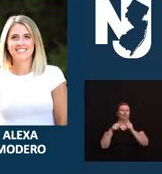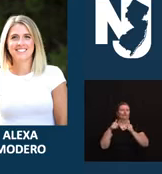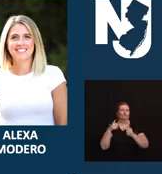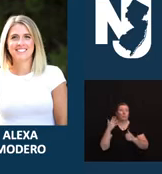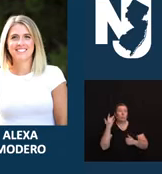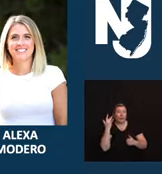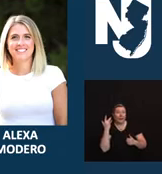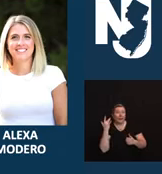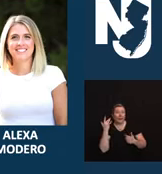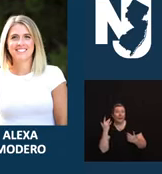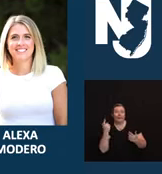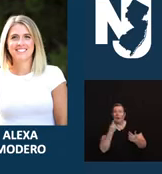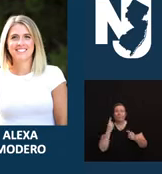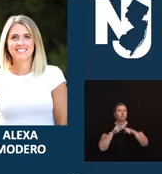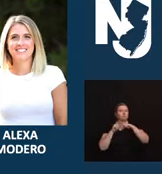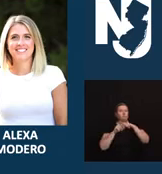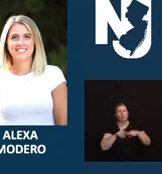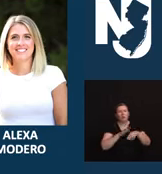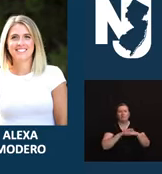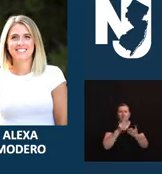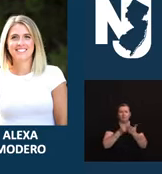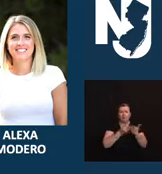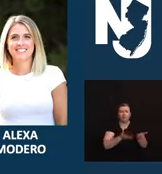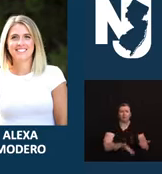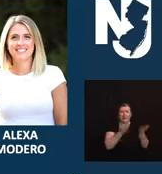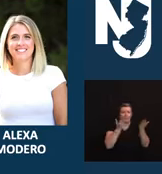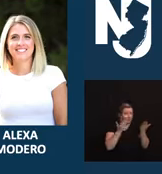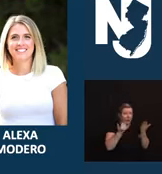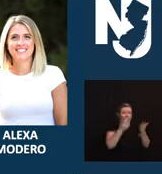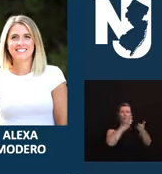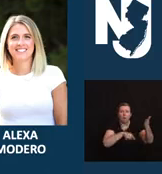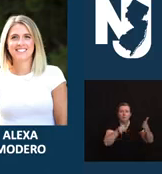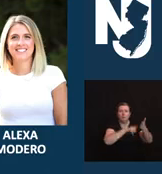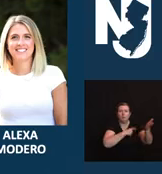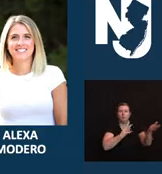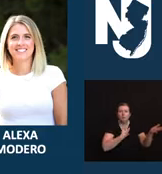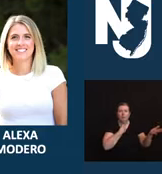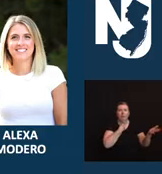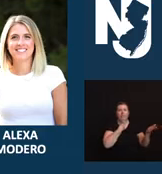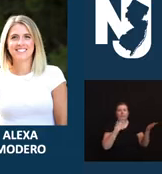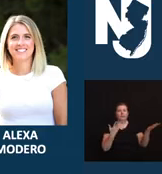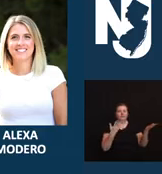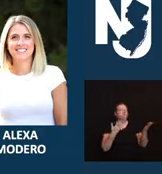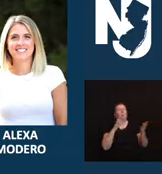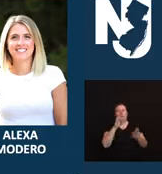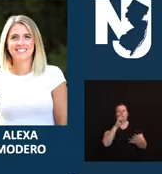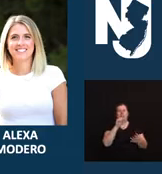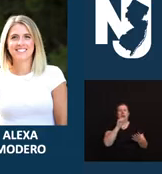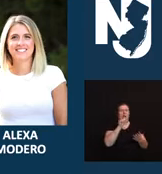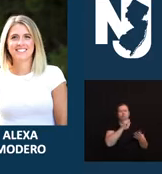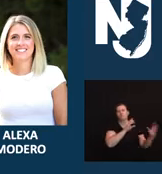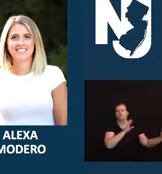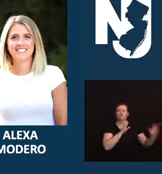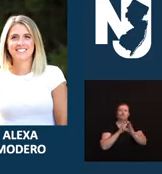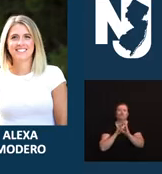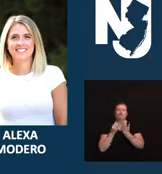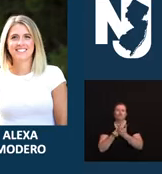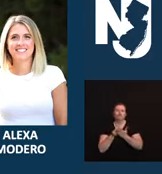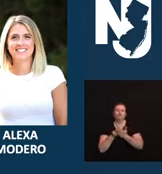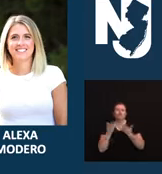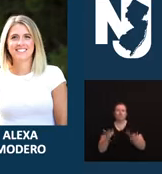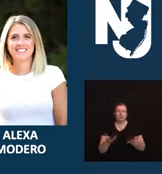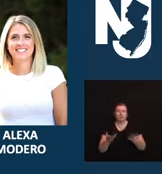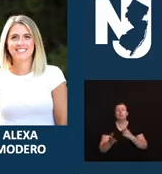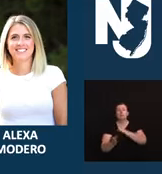events have been canceled. And both of them, Brett and Alexa, went through that strain with me on the phone. This fall, Backpacks